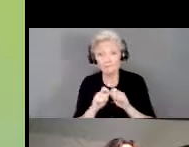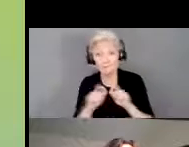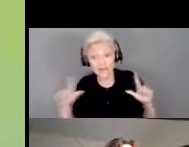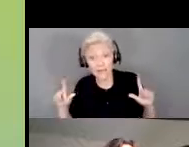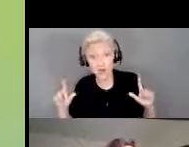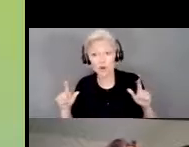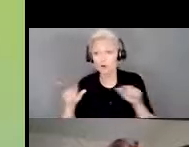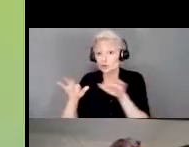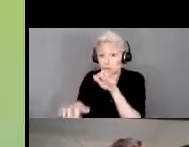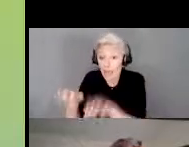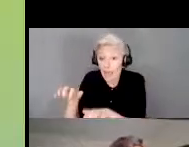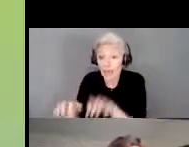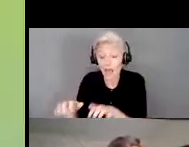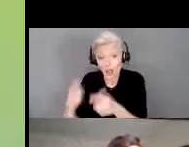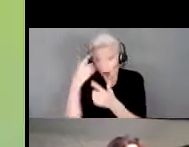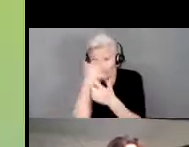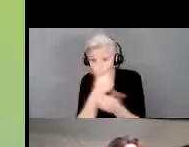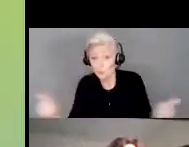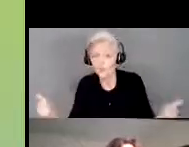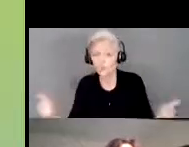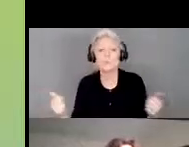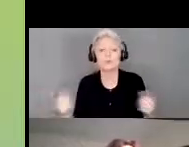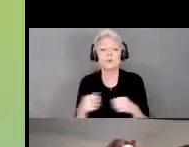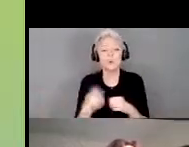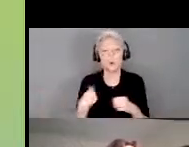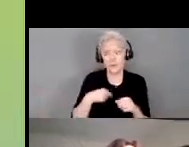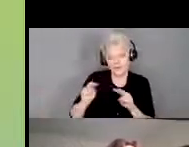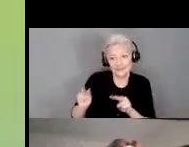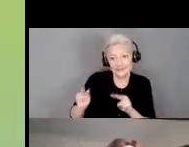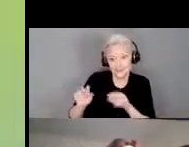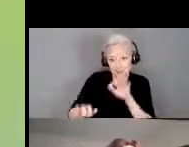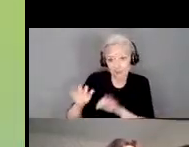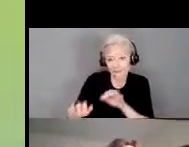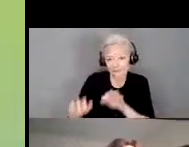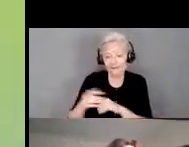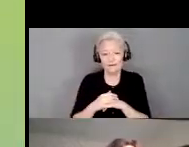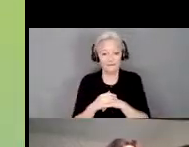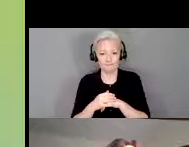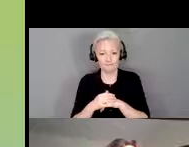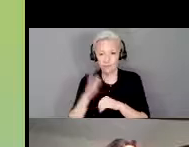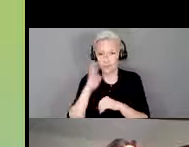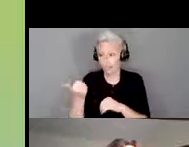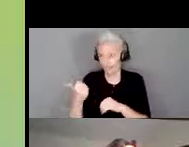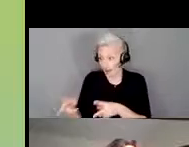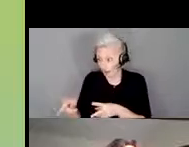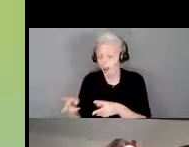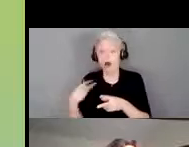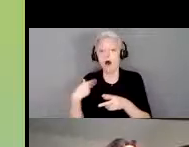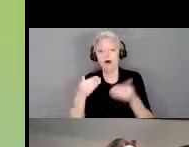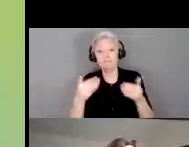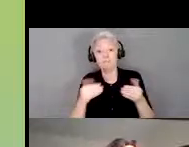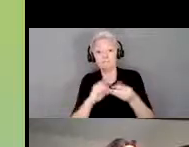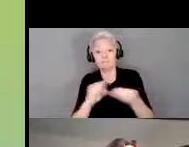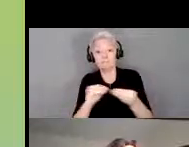in the chat. We're keeping our eyes on the chat so we can share any questions with DT. I think that was a